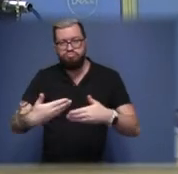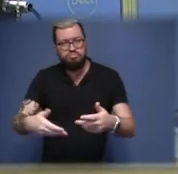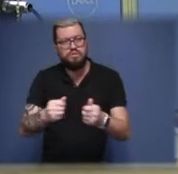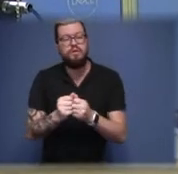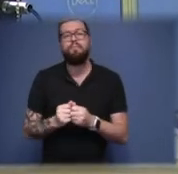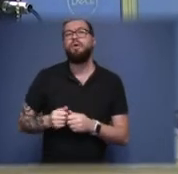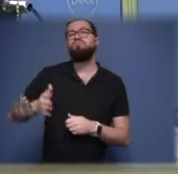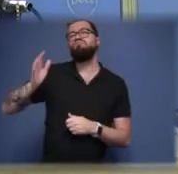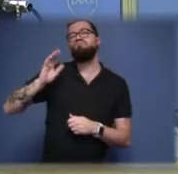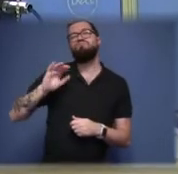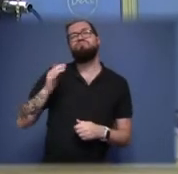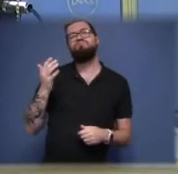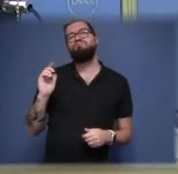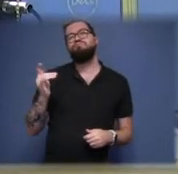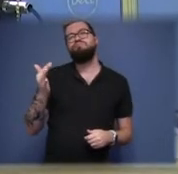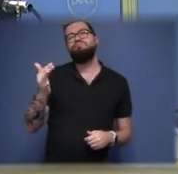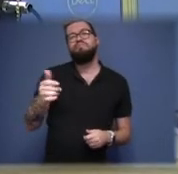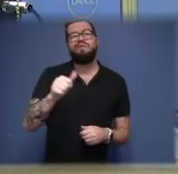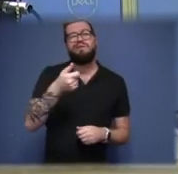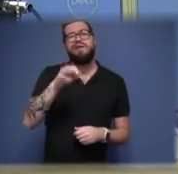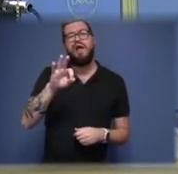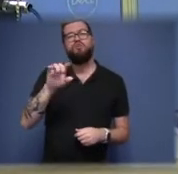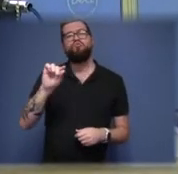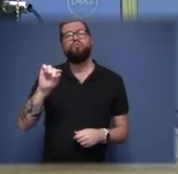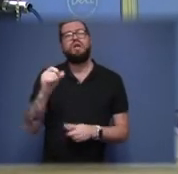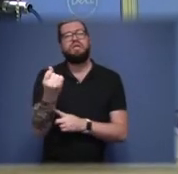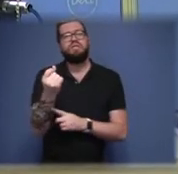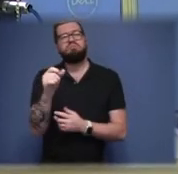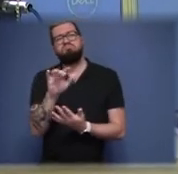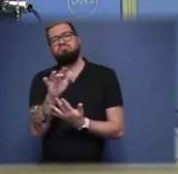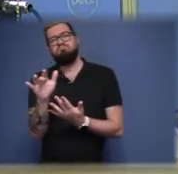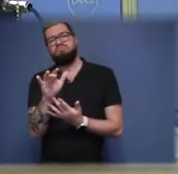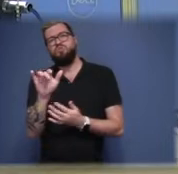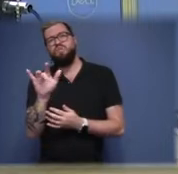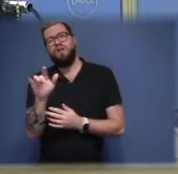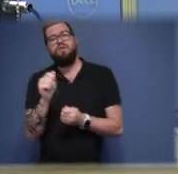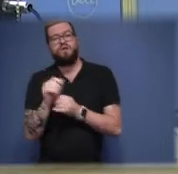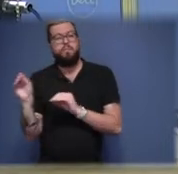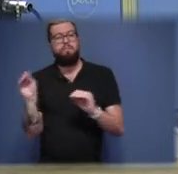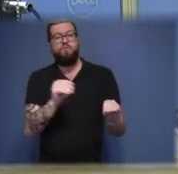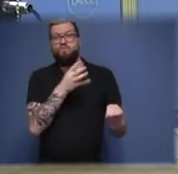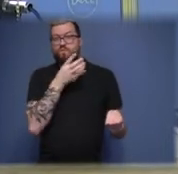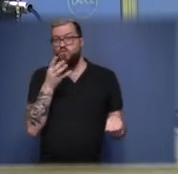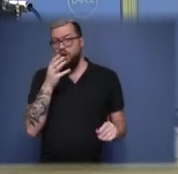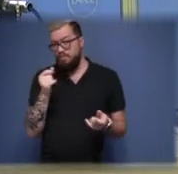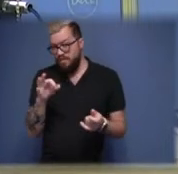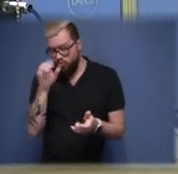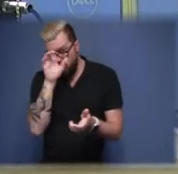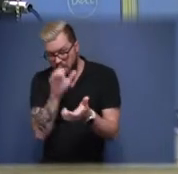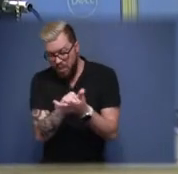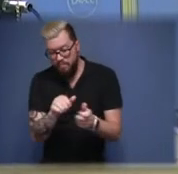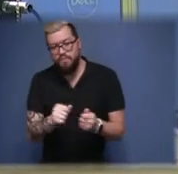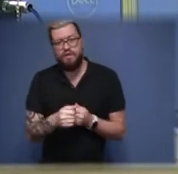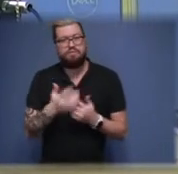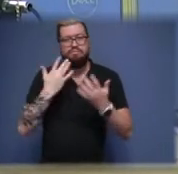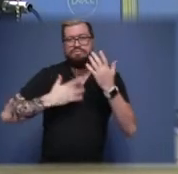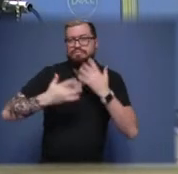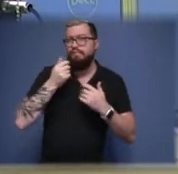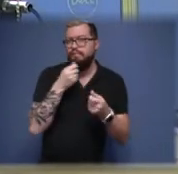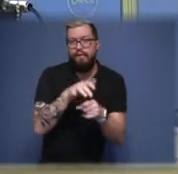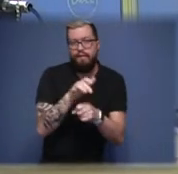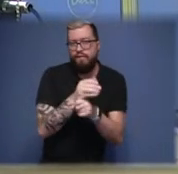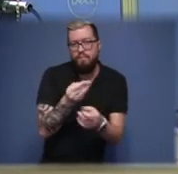About the mid-1920s, he moved to a farm, if you can believe it, and again, he didn't have enough money to buy